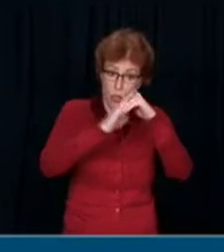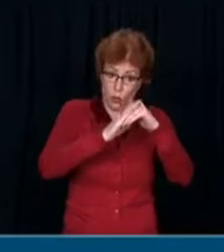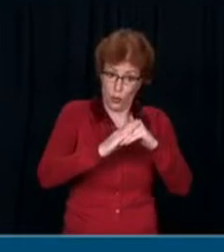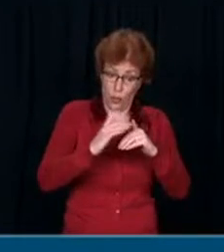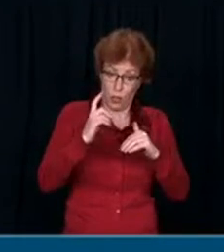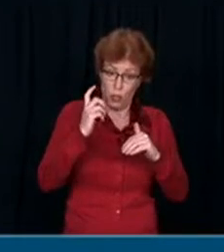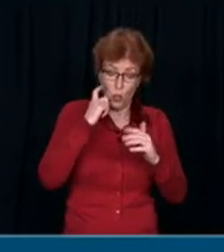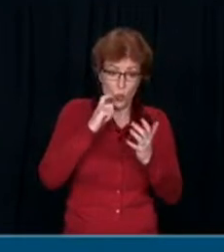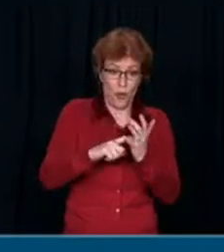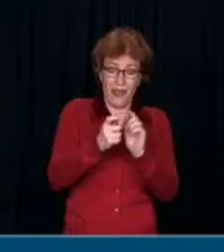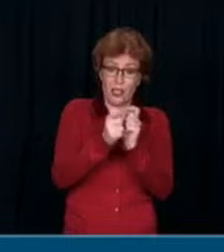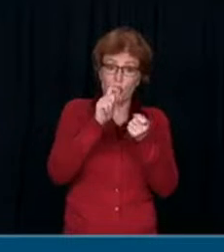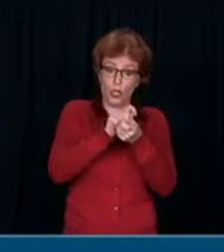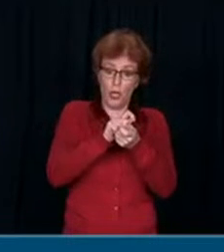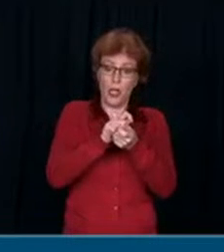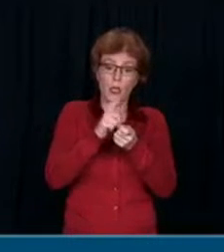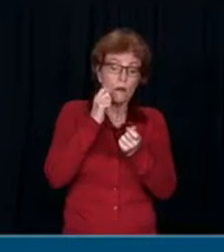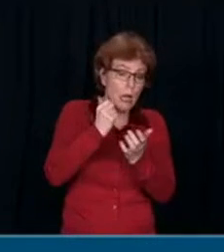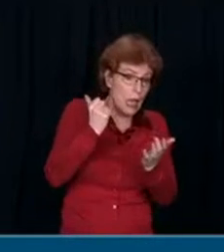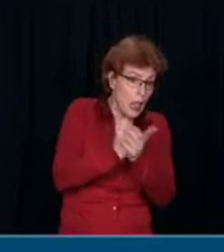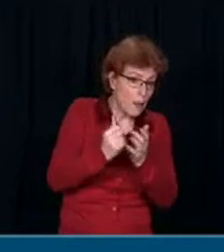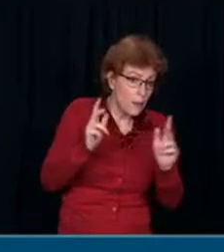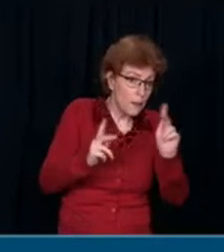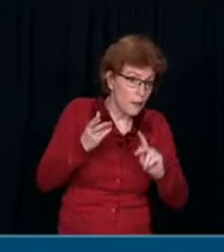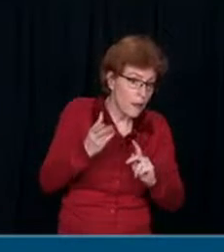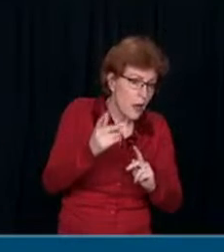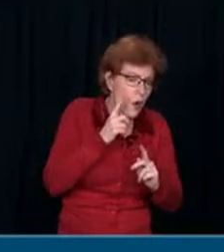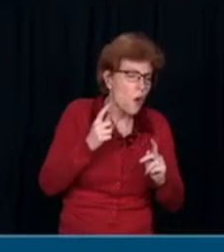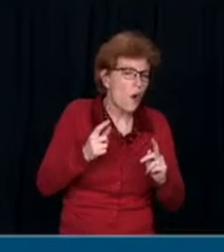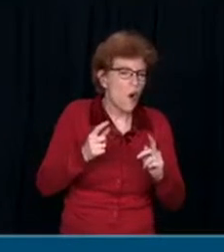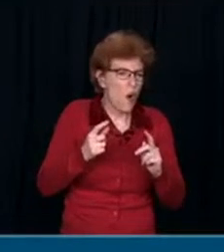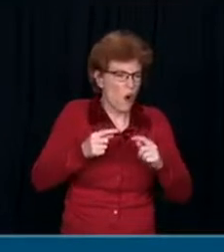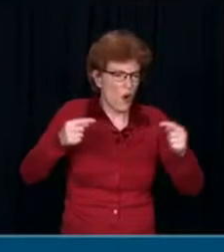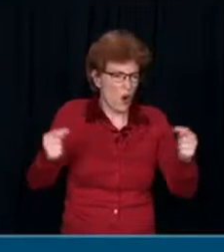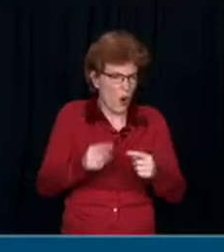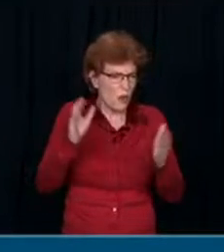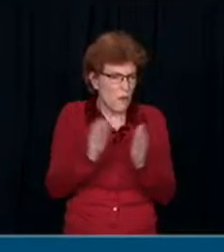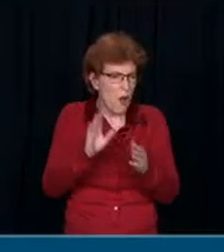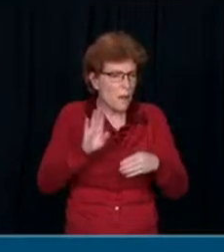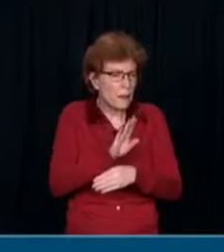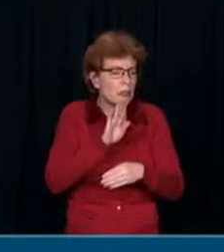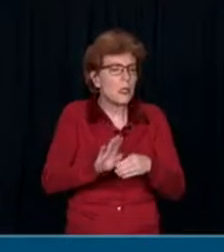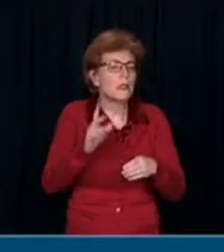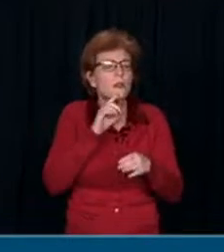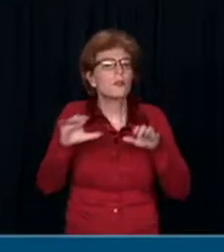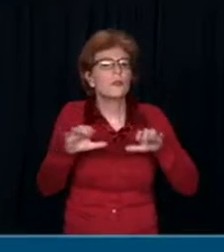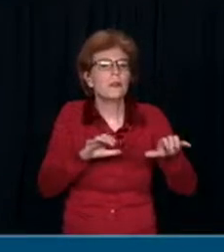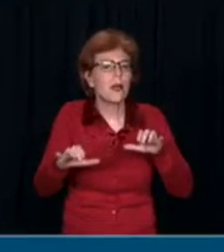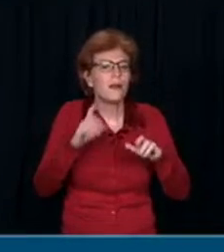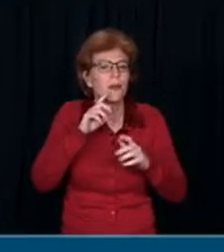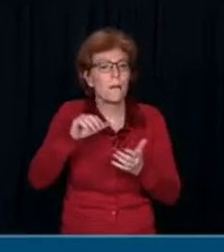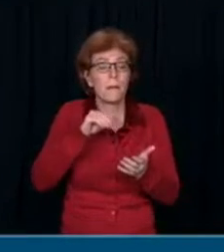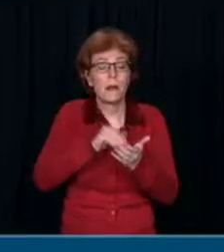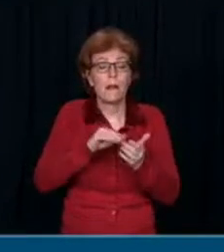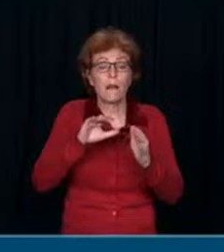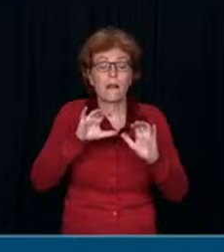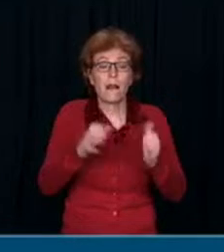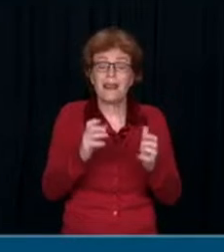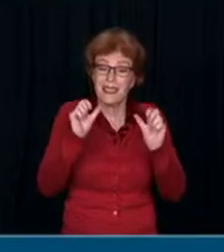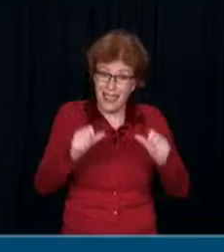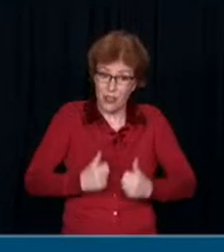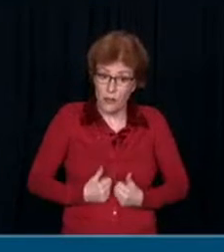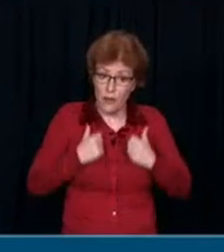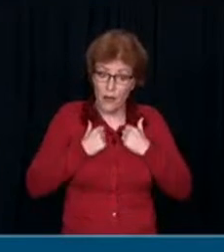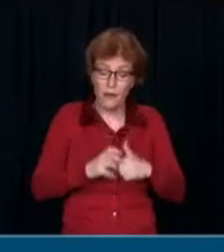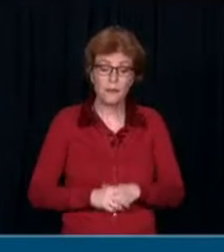a change like that as something that helps the people there, or does it hurt small businesses? What needs to be done so that the middle class can survive?